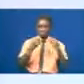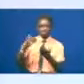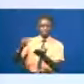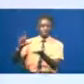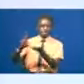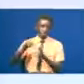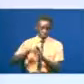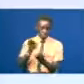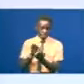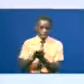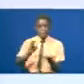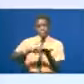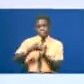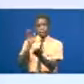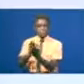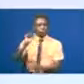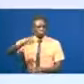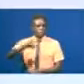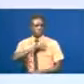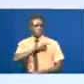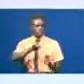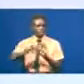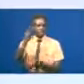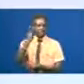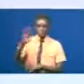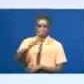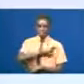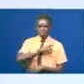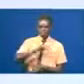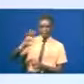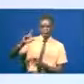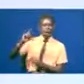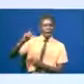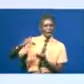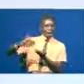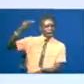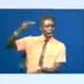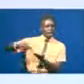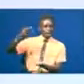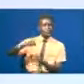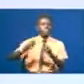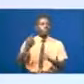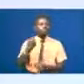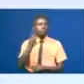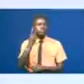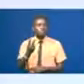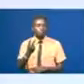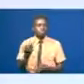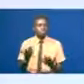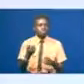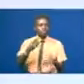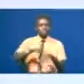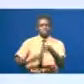banks, they're very profitable in Kenya. We normally see their profit margins, which are very high. But I would say in supporting the economy, meaning